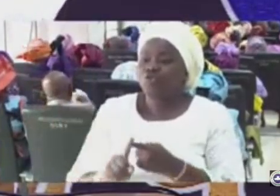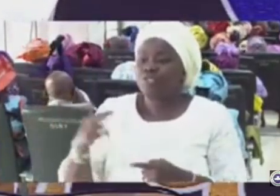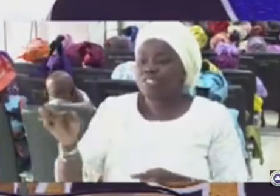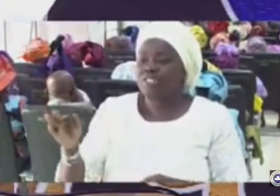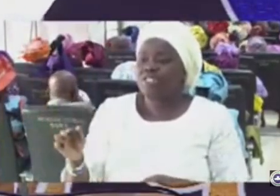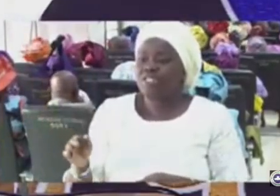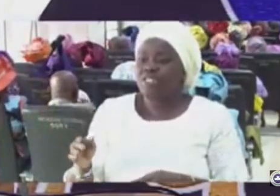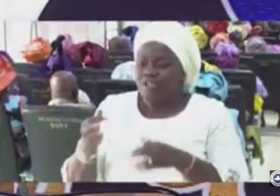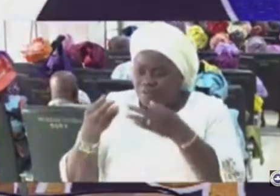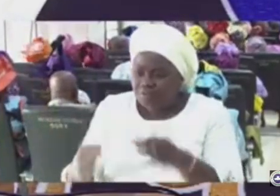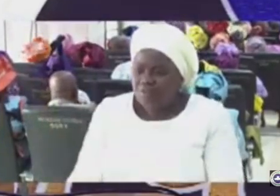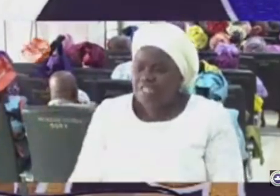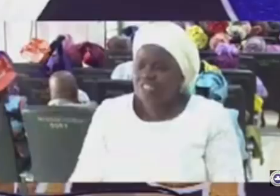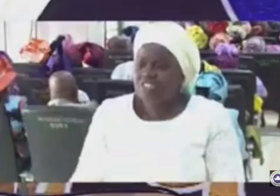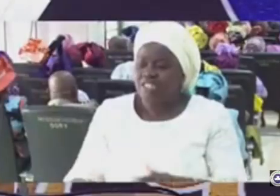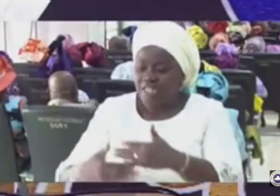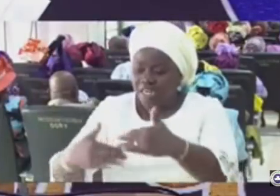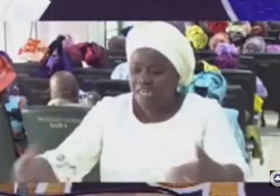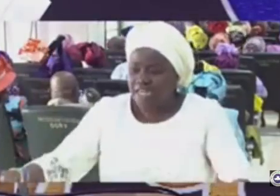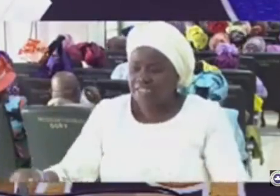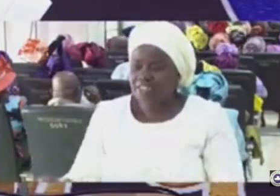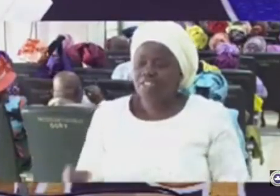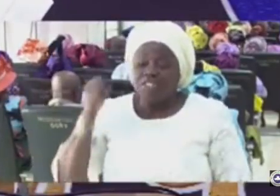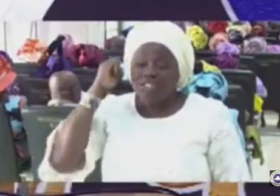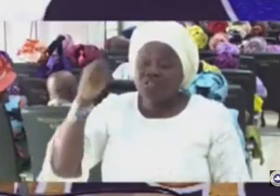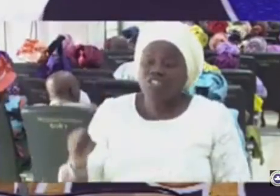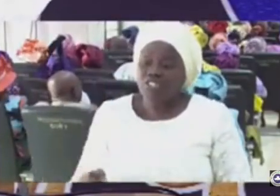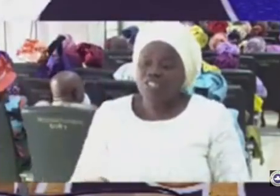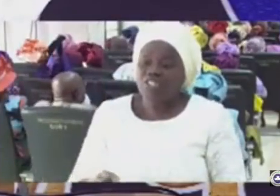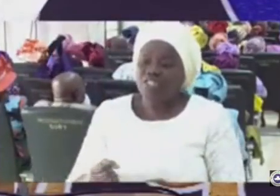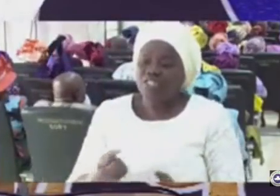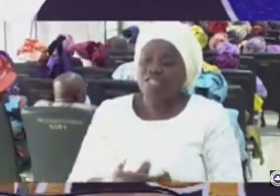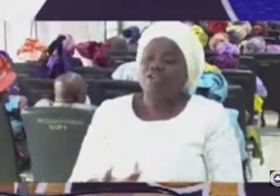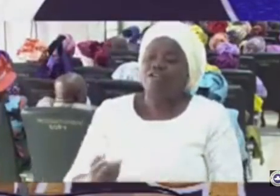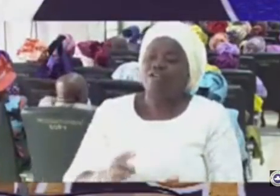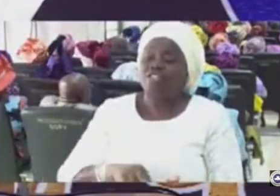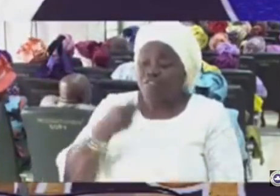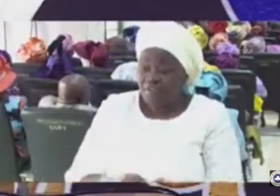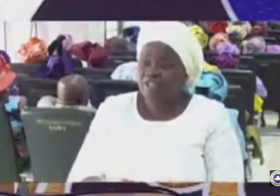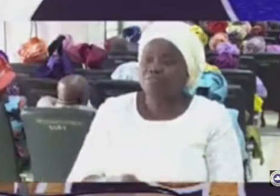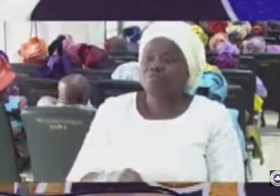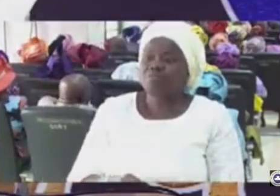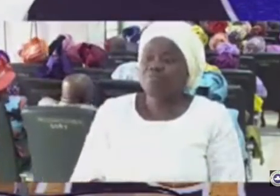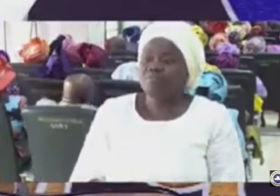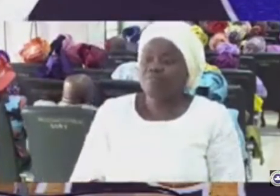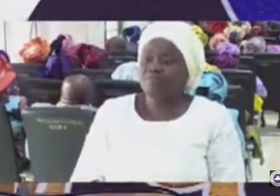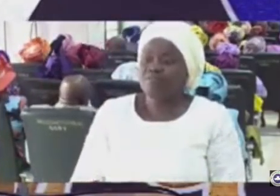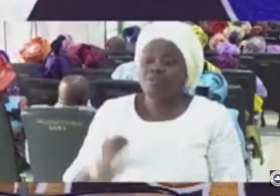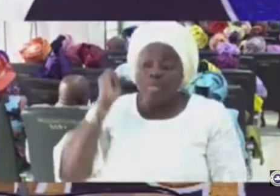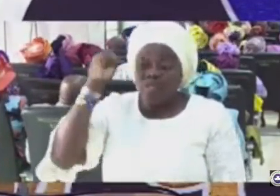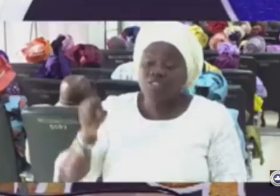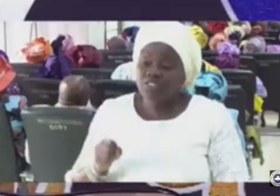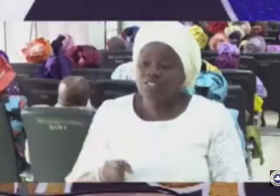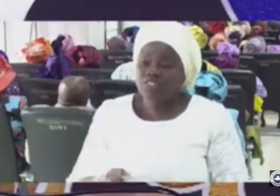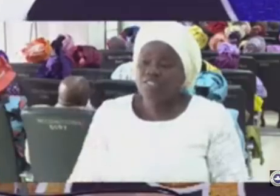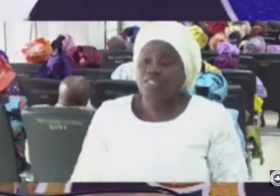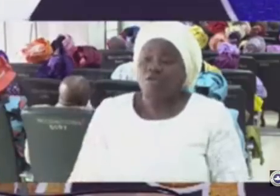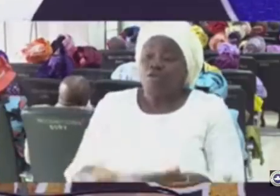She got up and fell. She got up and fell. And then she began to